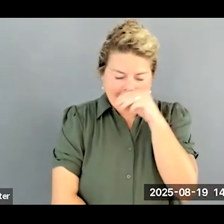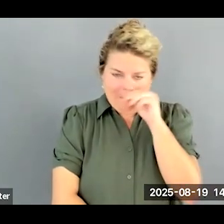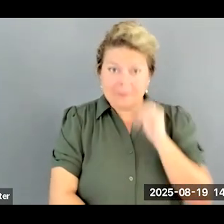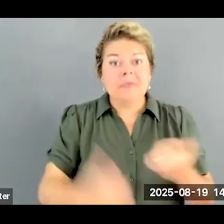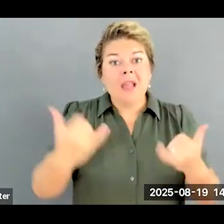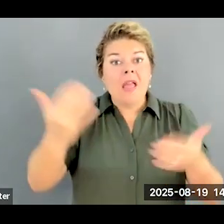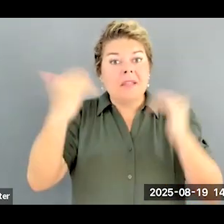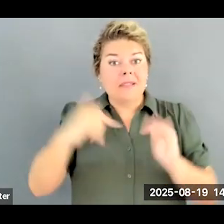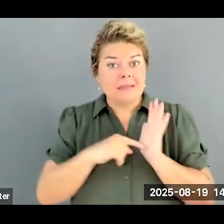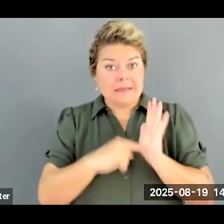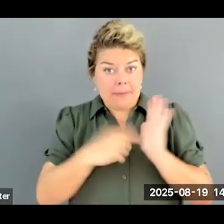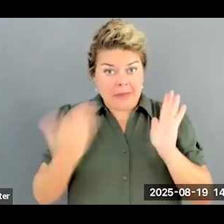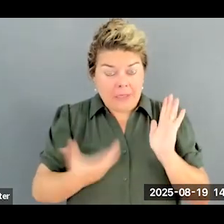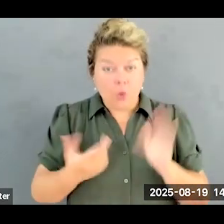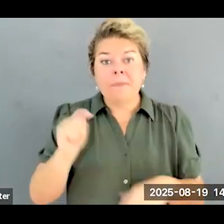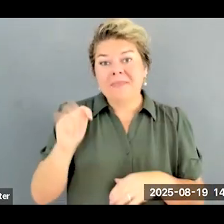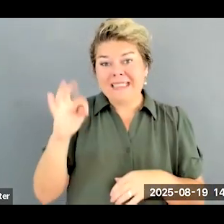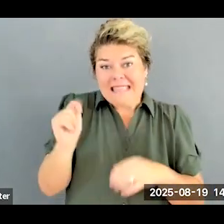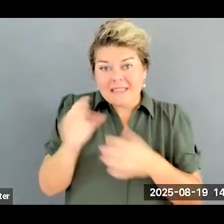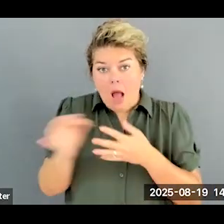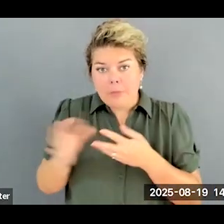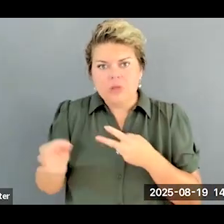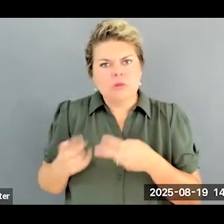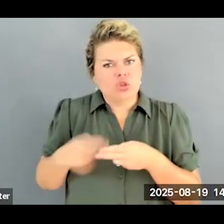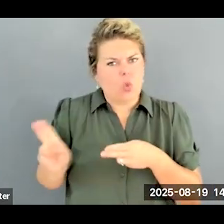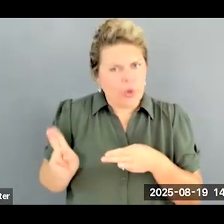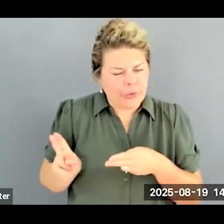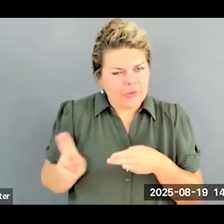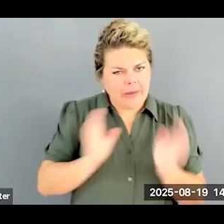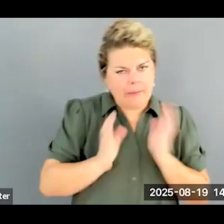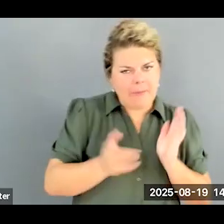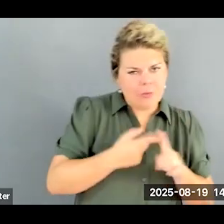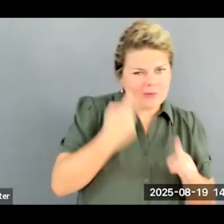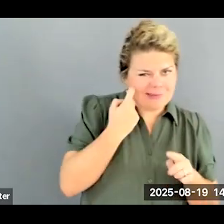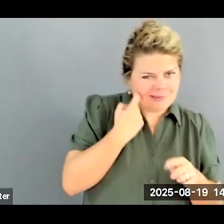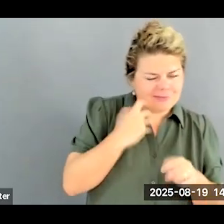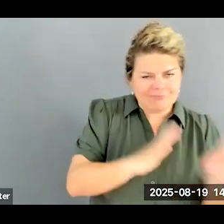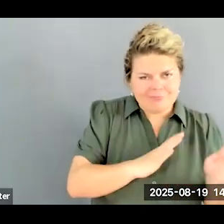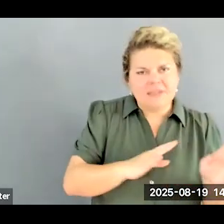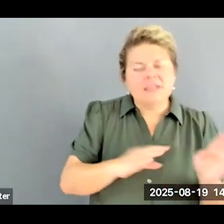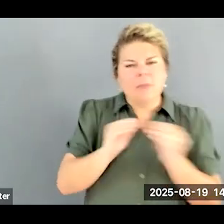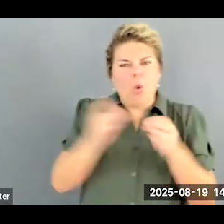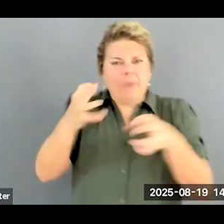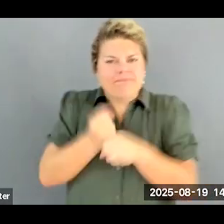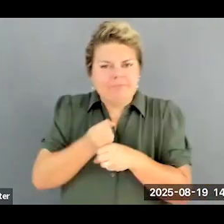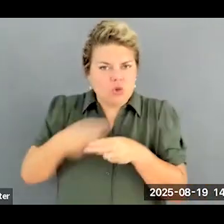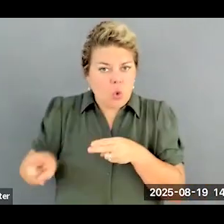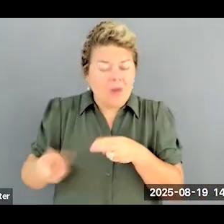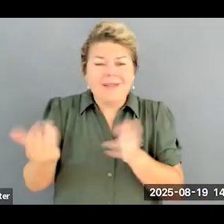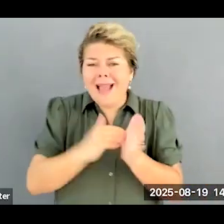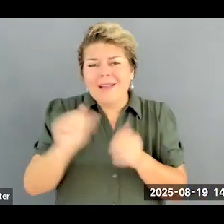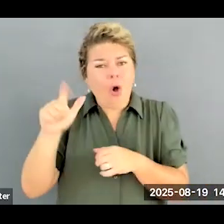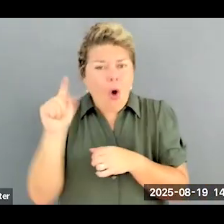In this next example, the text options are much shorter than the last one. So, like I said, alt text doesn't have to be